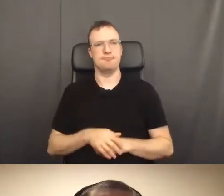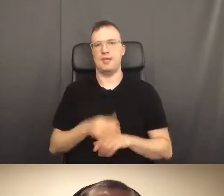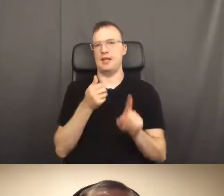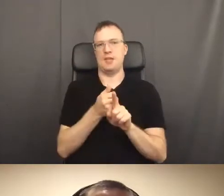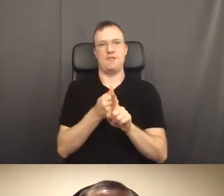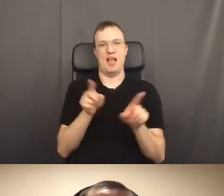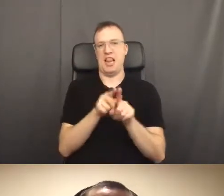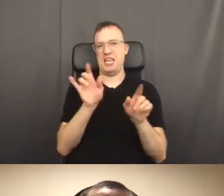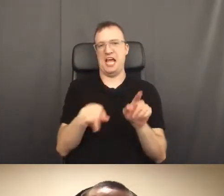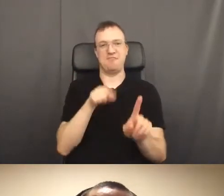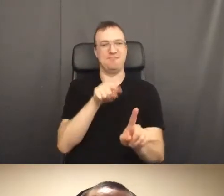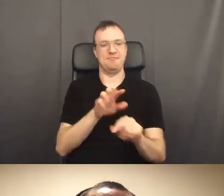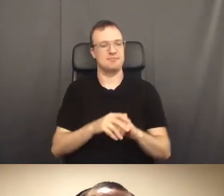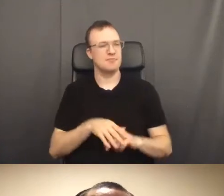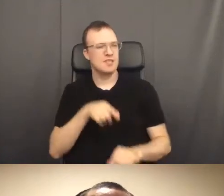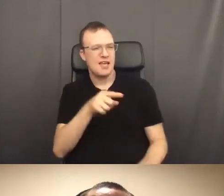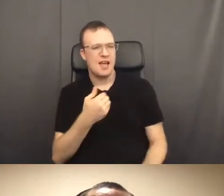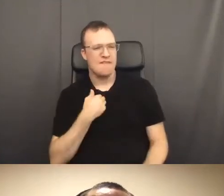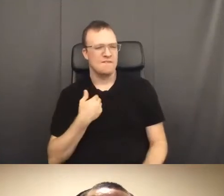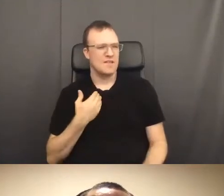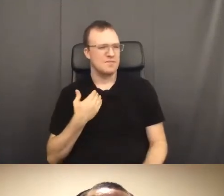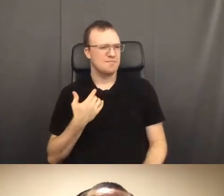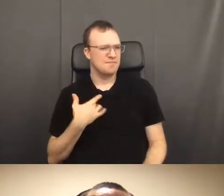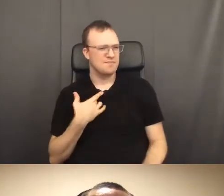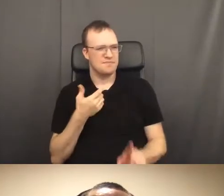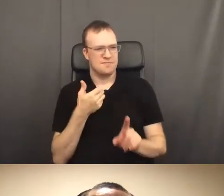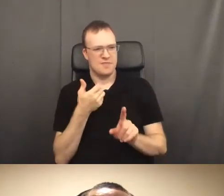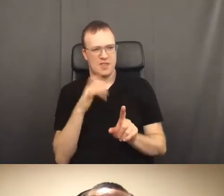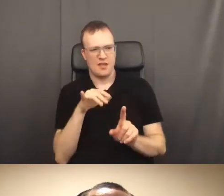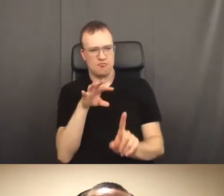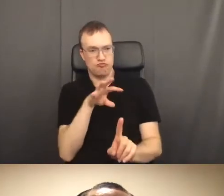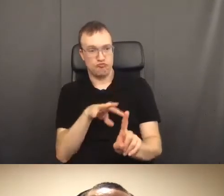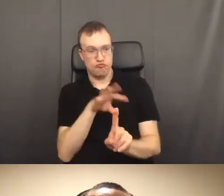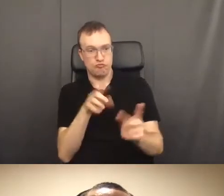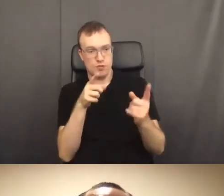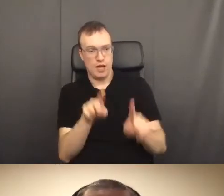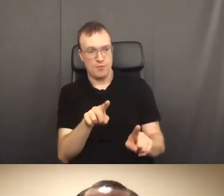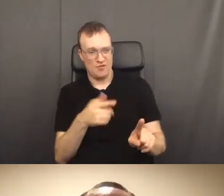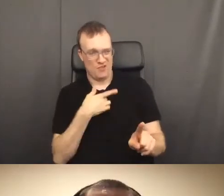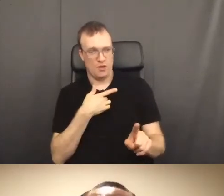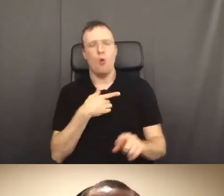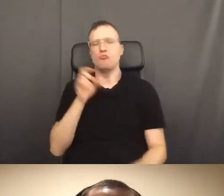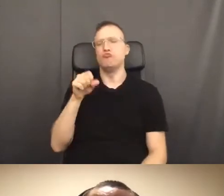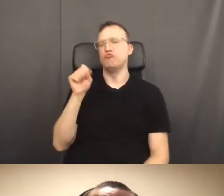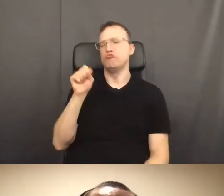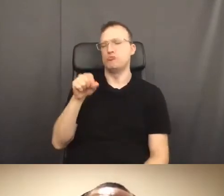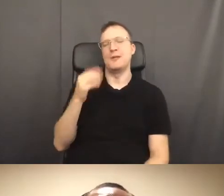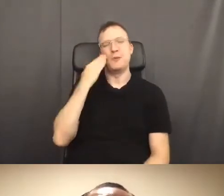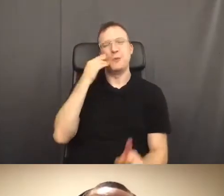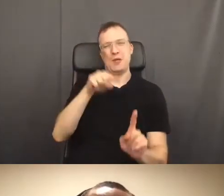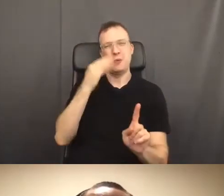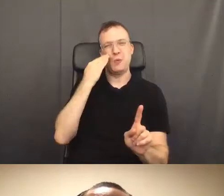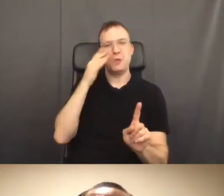like that. Did he have a sense, do you think, that he was being filmed? Oh yeah, he knew. Okay. And then